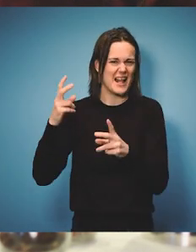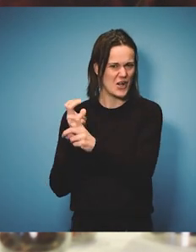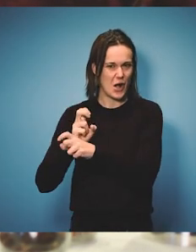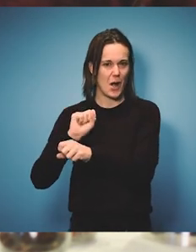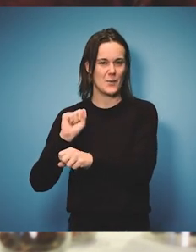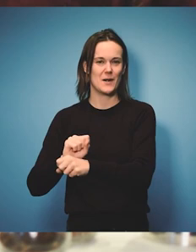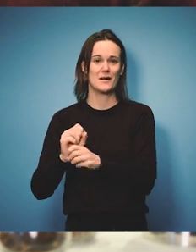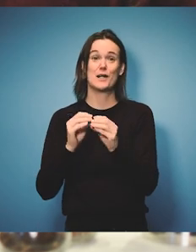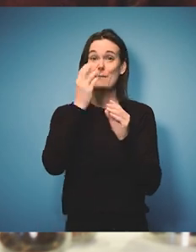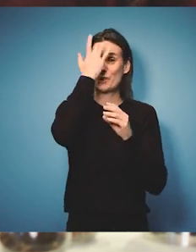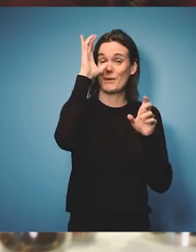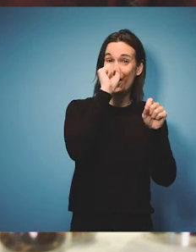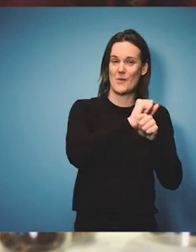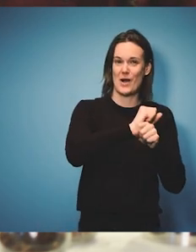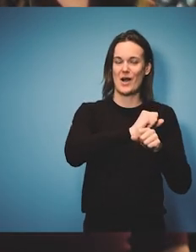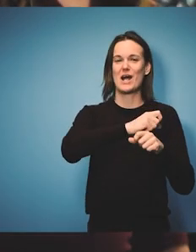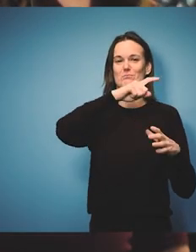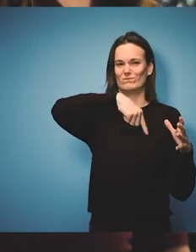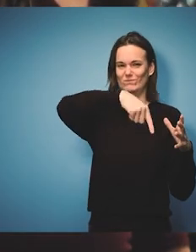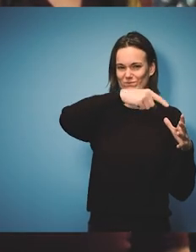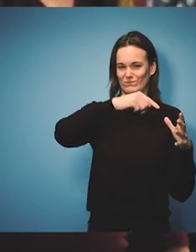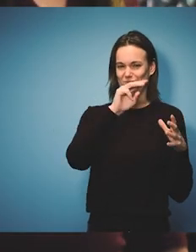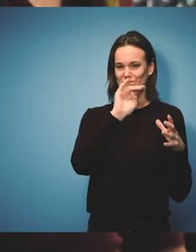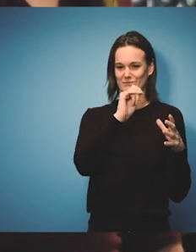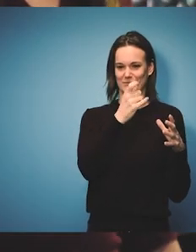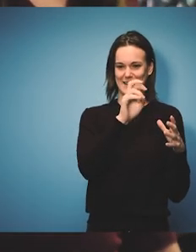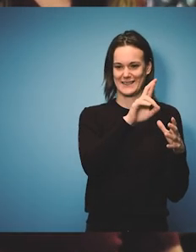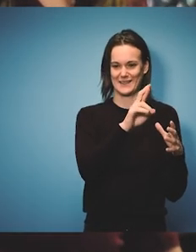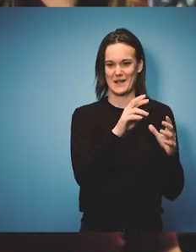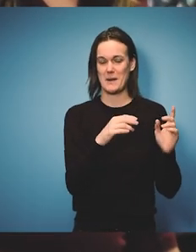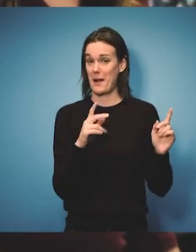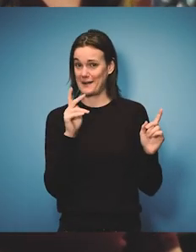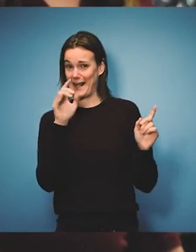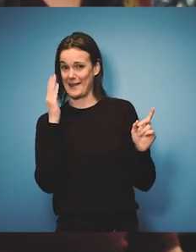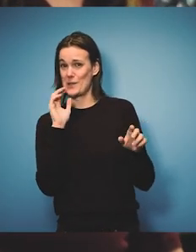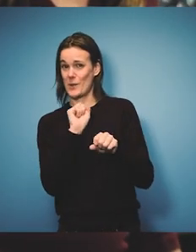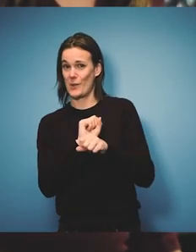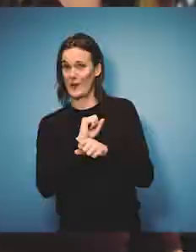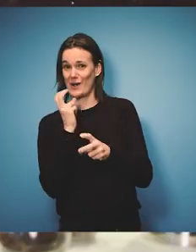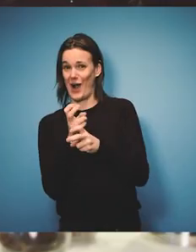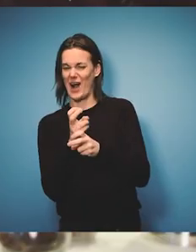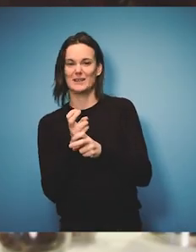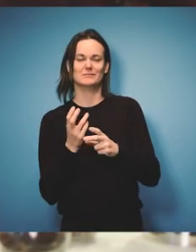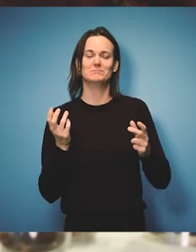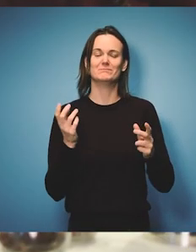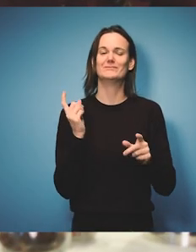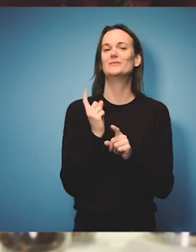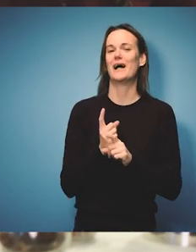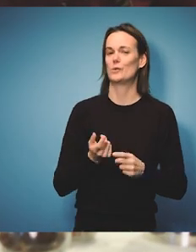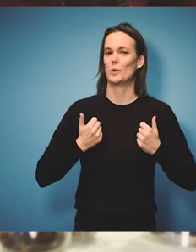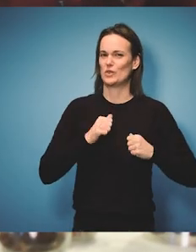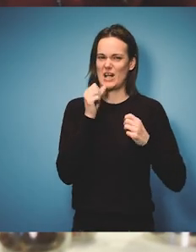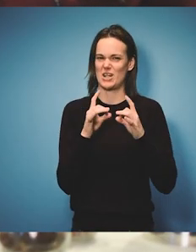little bit smarter, not harder, but like I'm saying, I've got Kelly here, so the chances are we're gonna be working a little bit harder. Maybe just a little bit. Perfect, we're gonna try not to yell